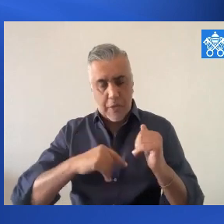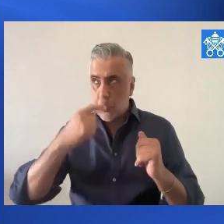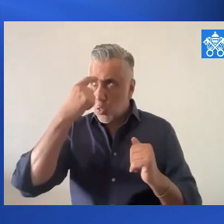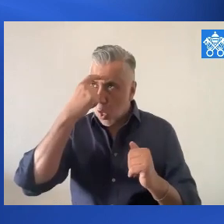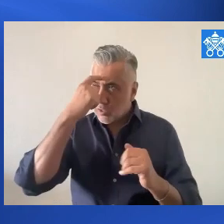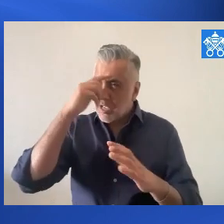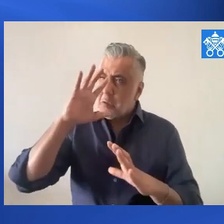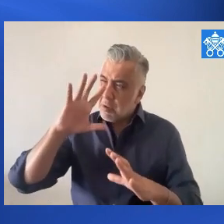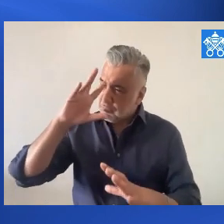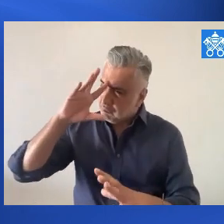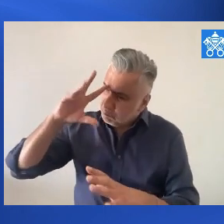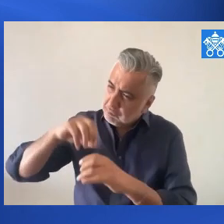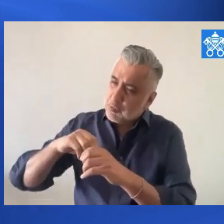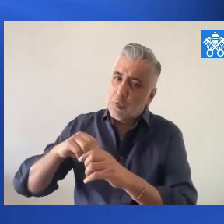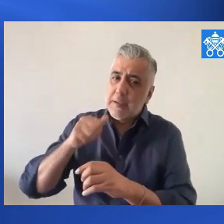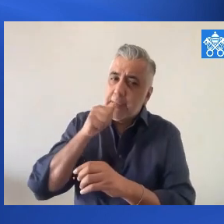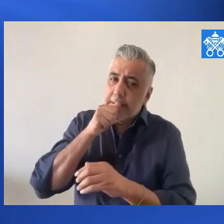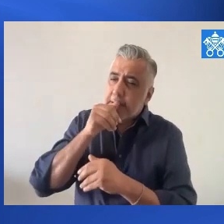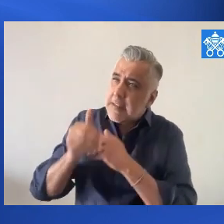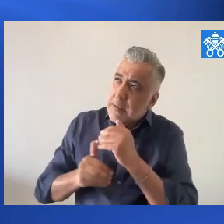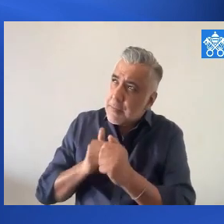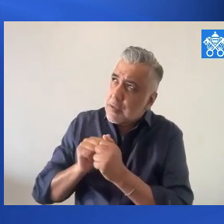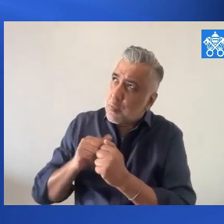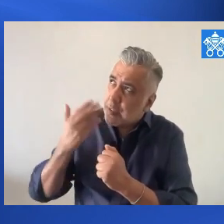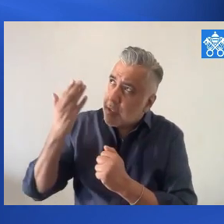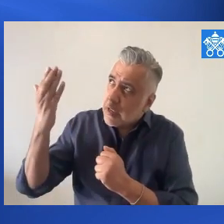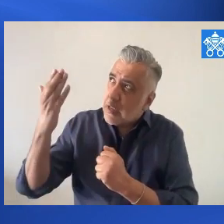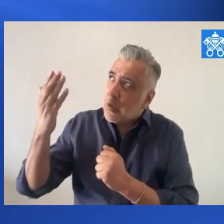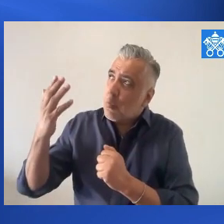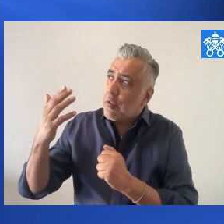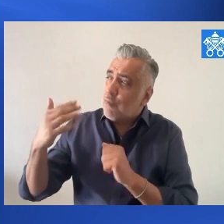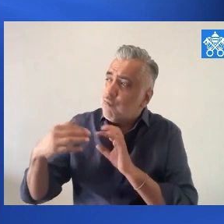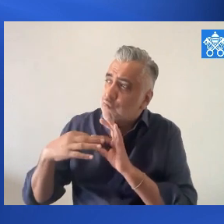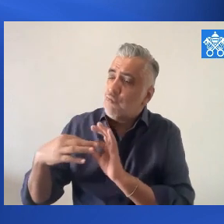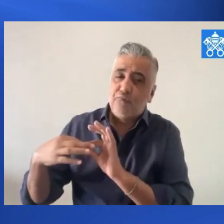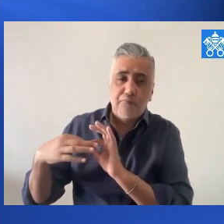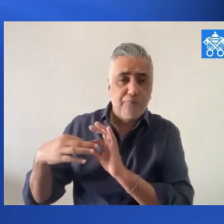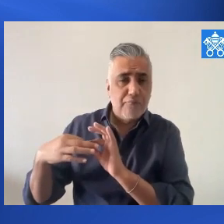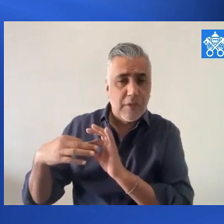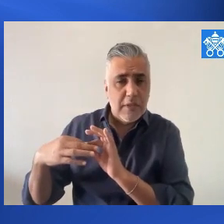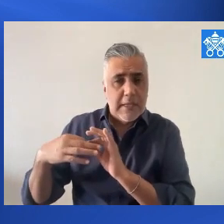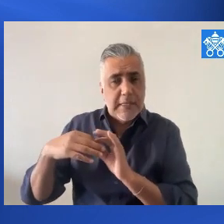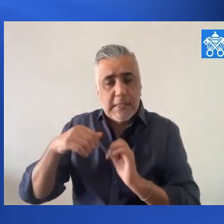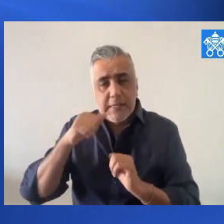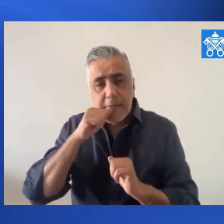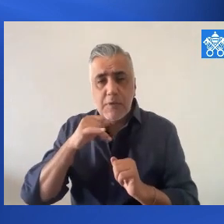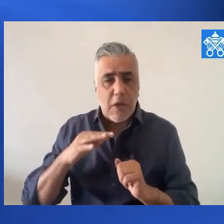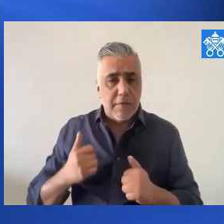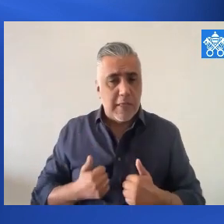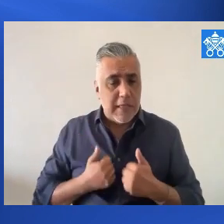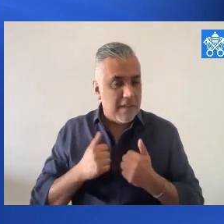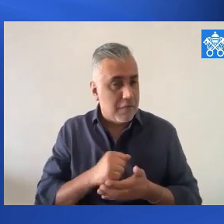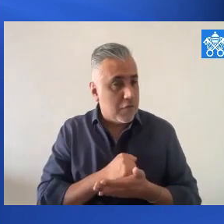It's knowing how to go beyond thoughts, to enter into intimacy with the Lord, with an affectionate